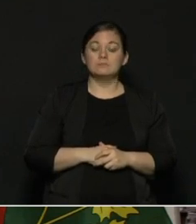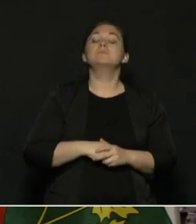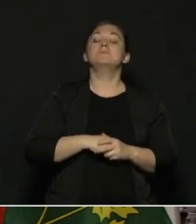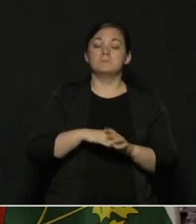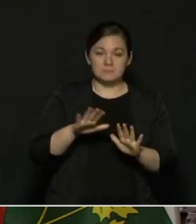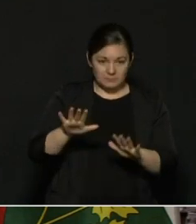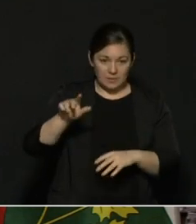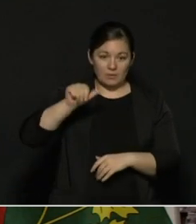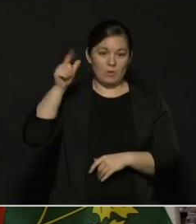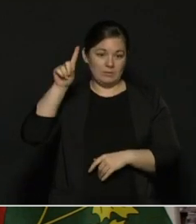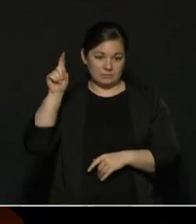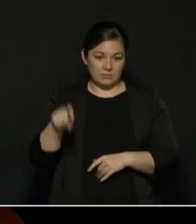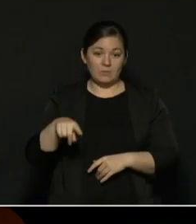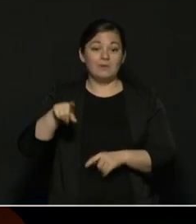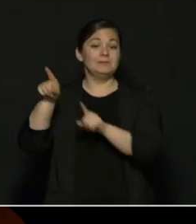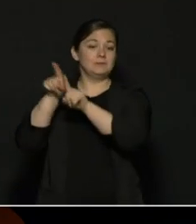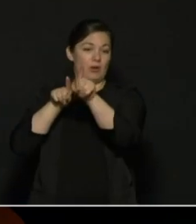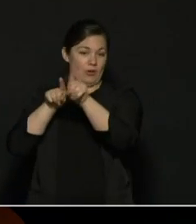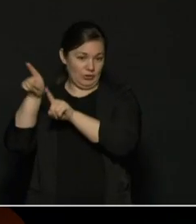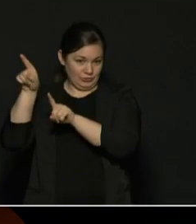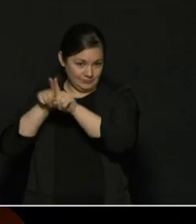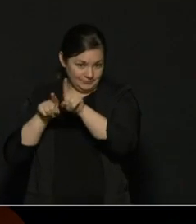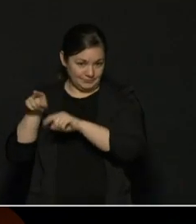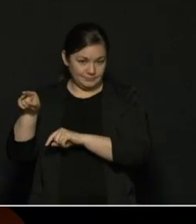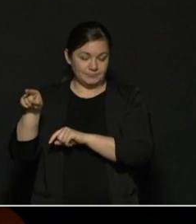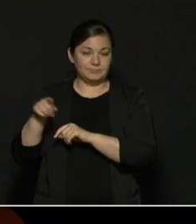with the Toronto Star. Please go ahead.